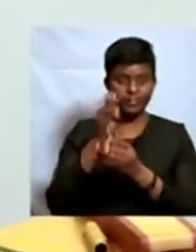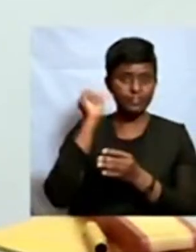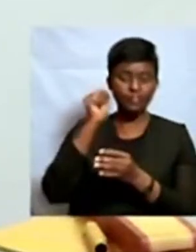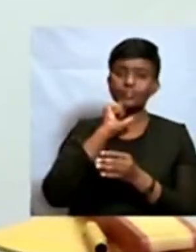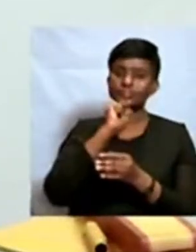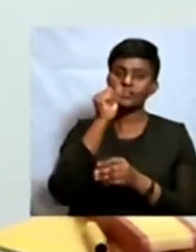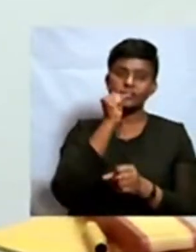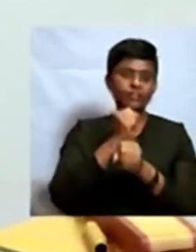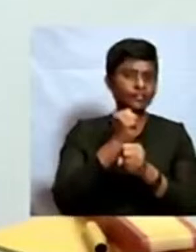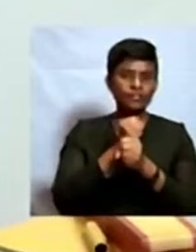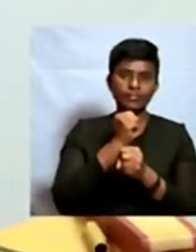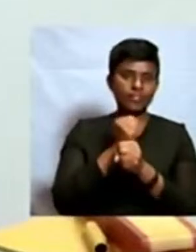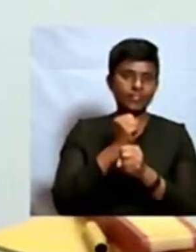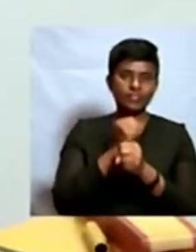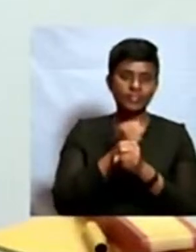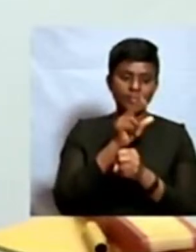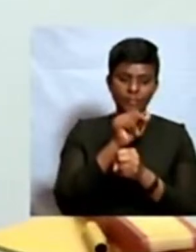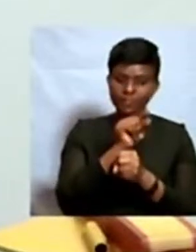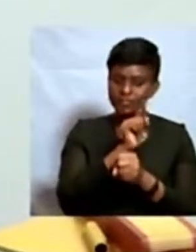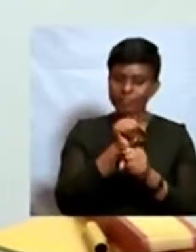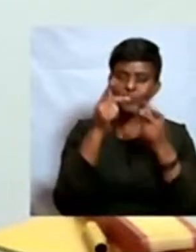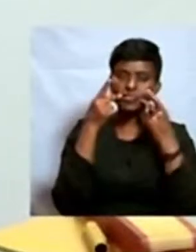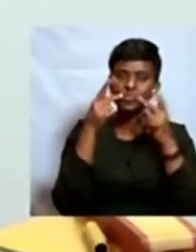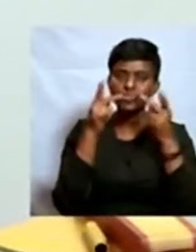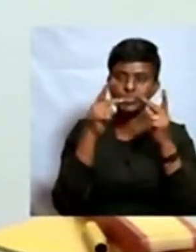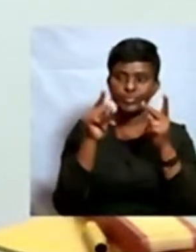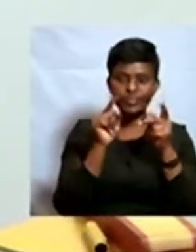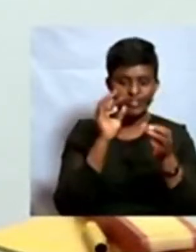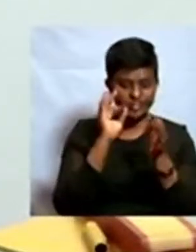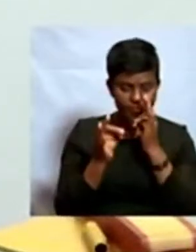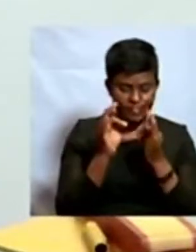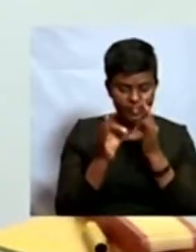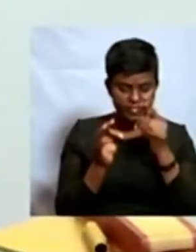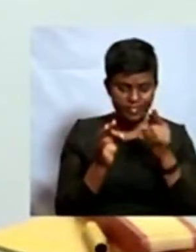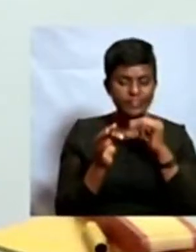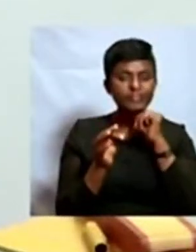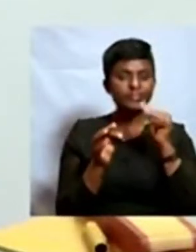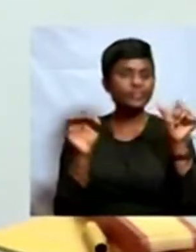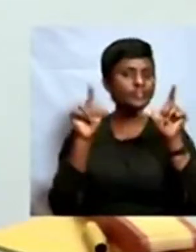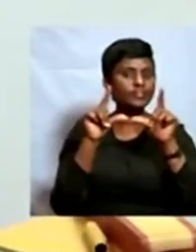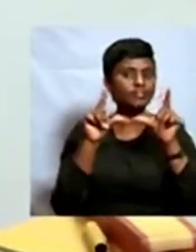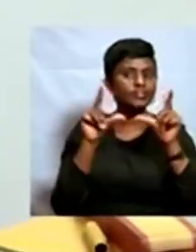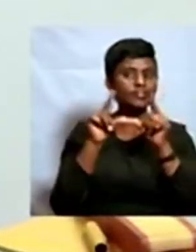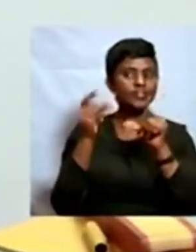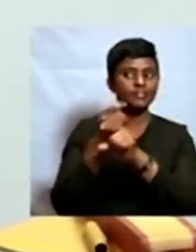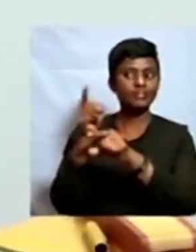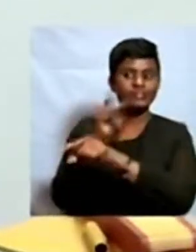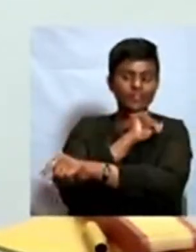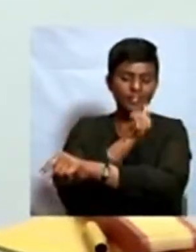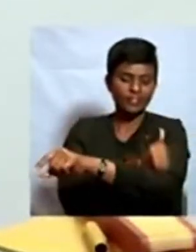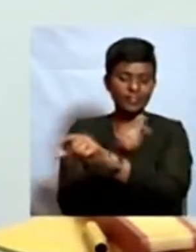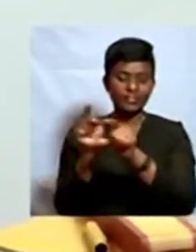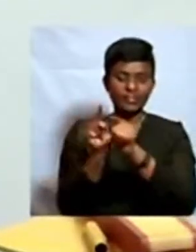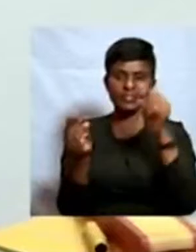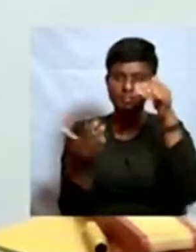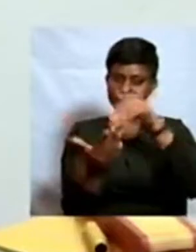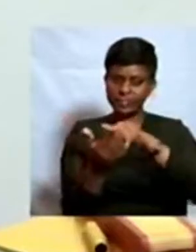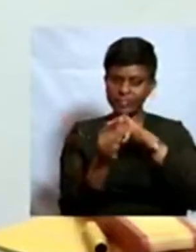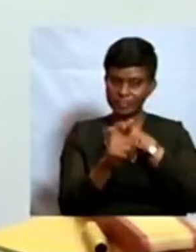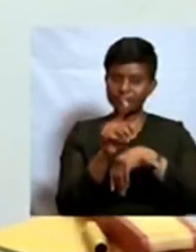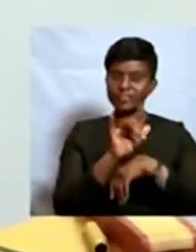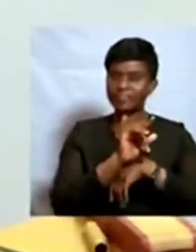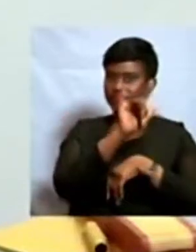be operated as a public aerodrome if it is not licensed by the authority and the